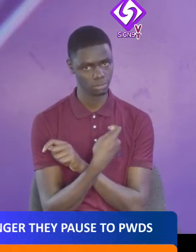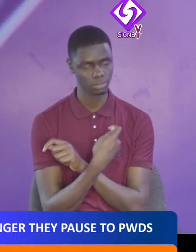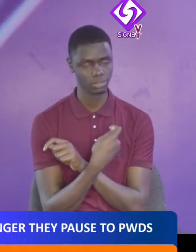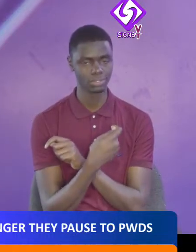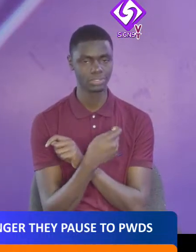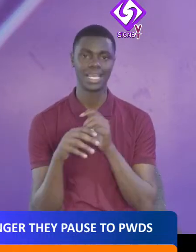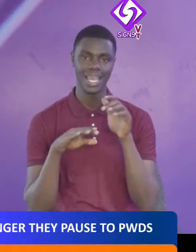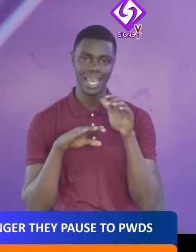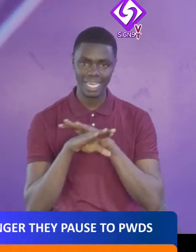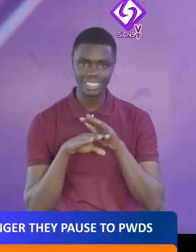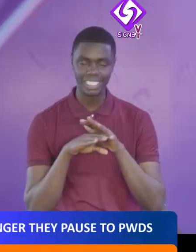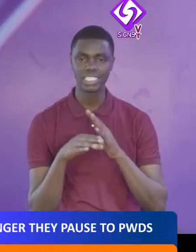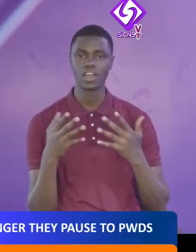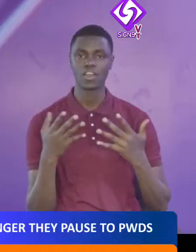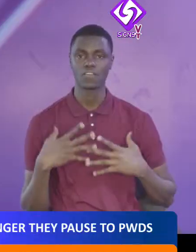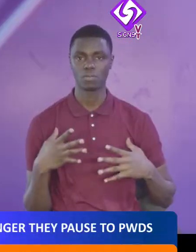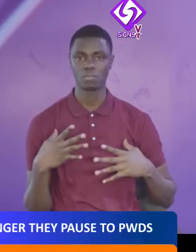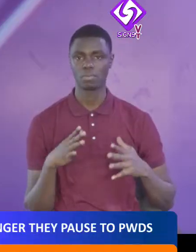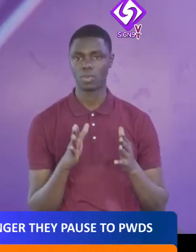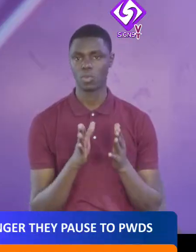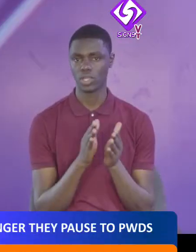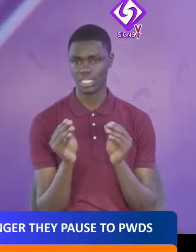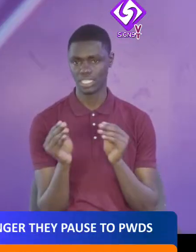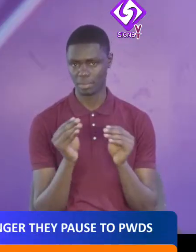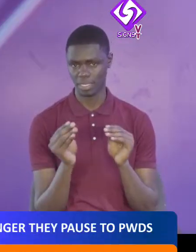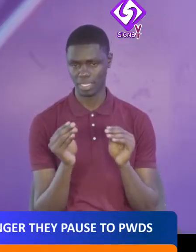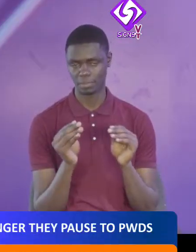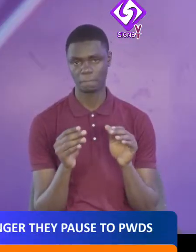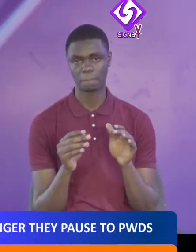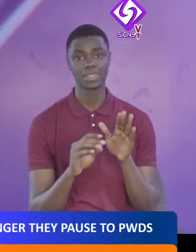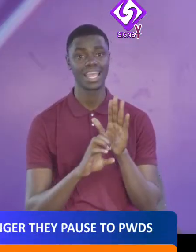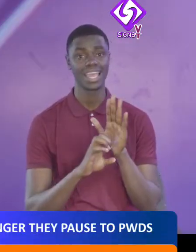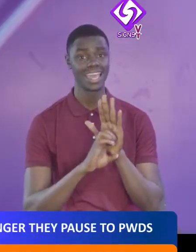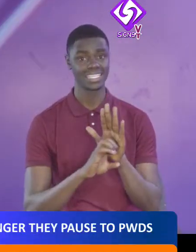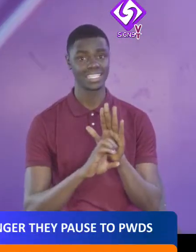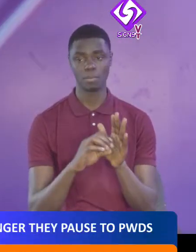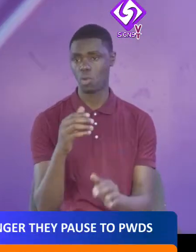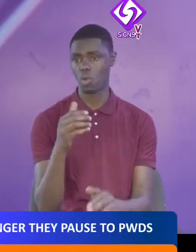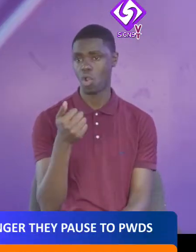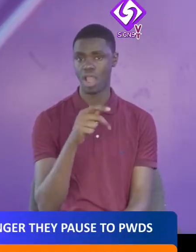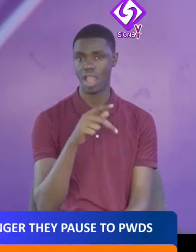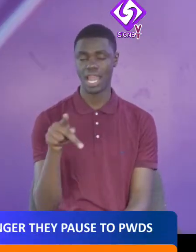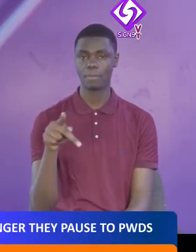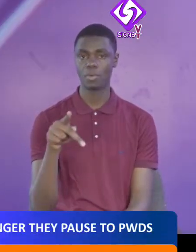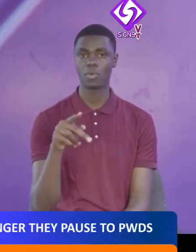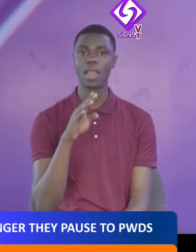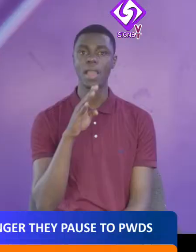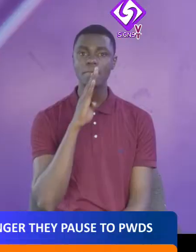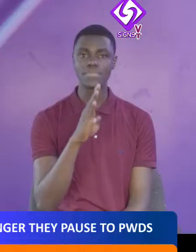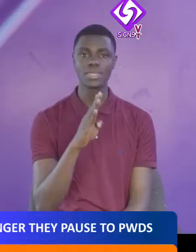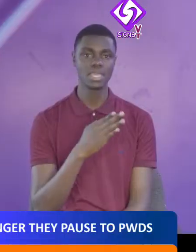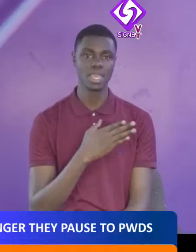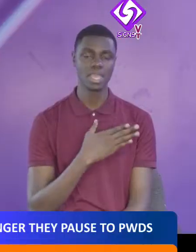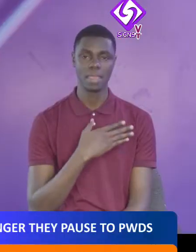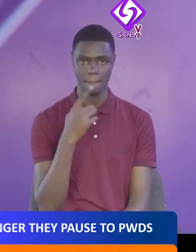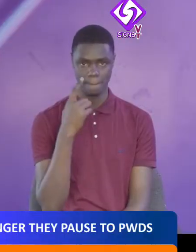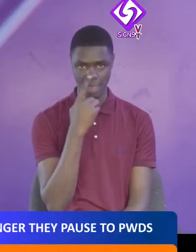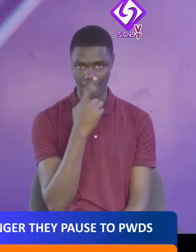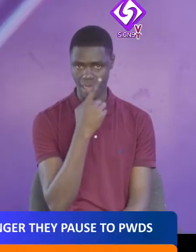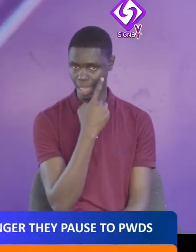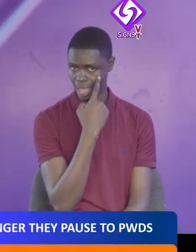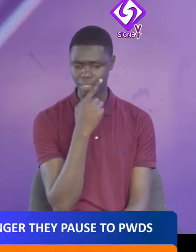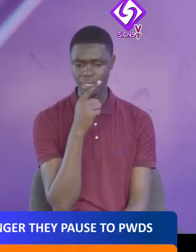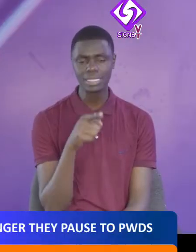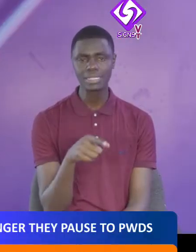access for persons with disabilities. Take an example of an app called Be My Eyes. Be My Eyes is an